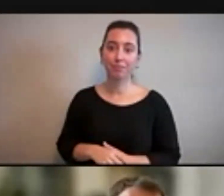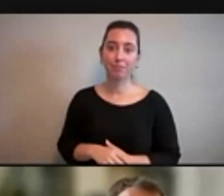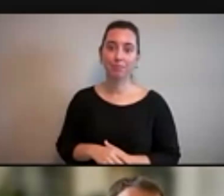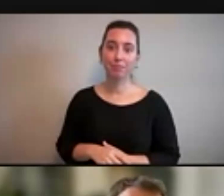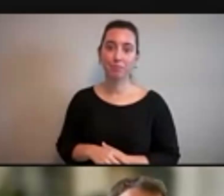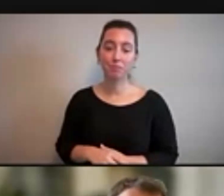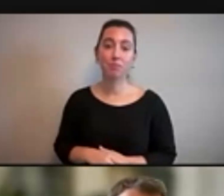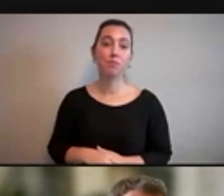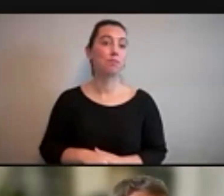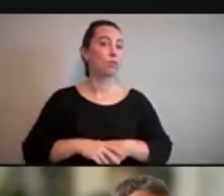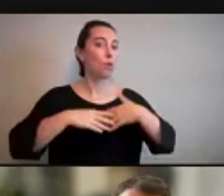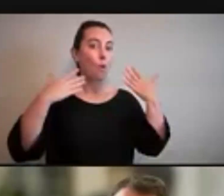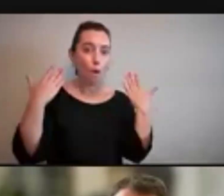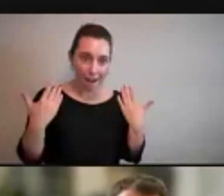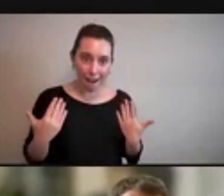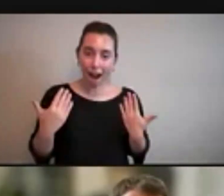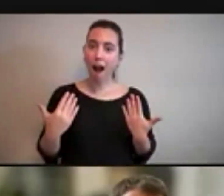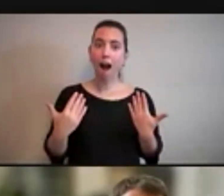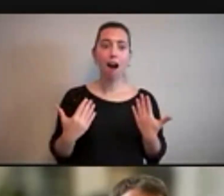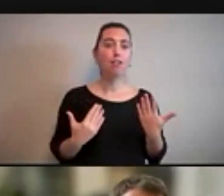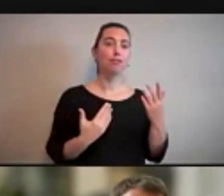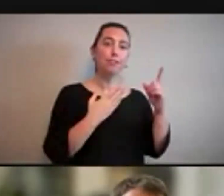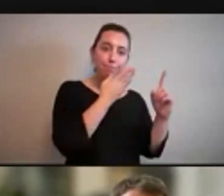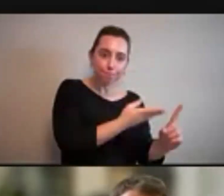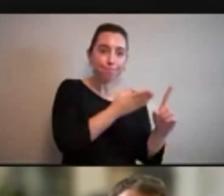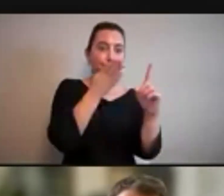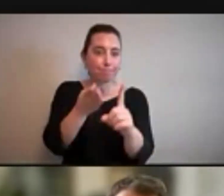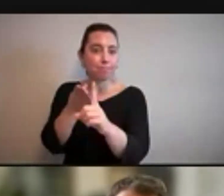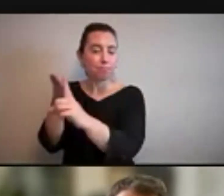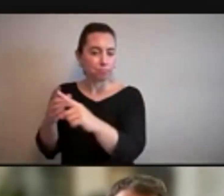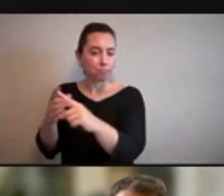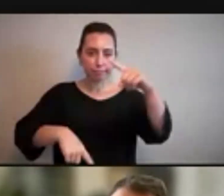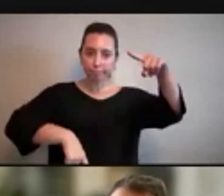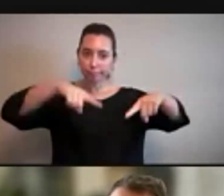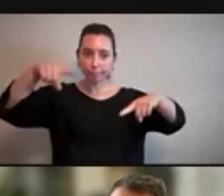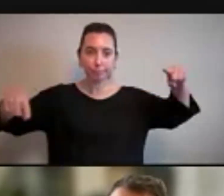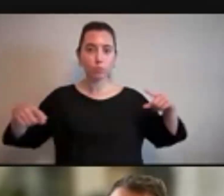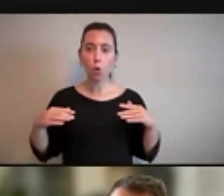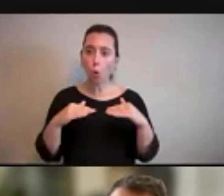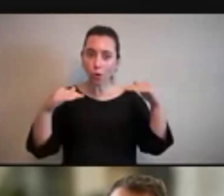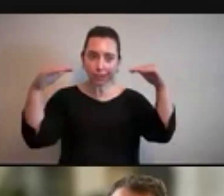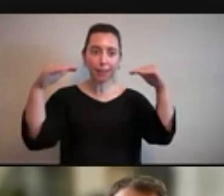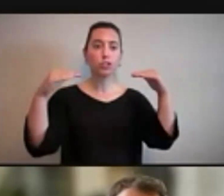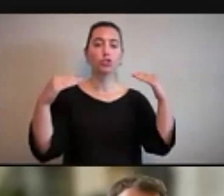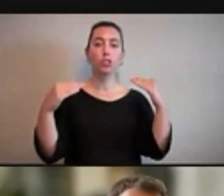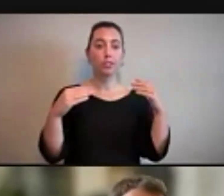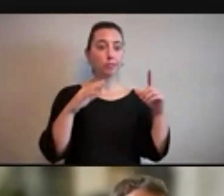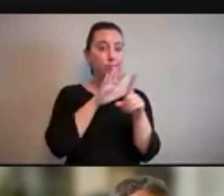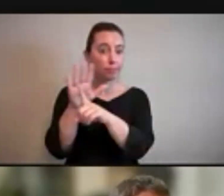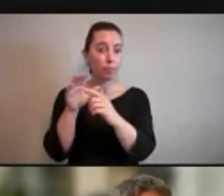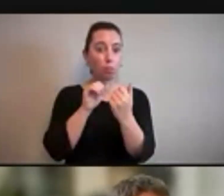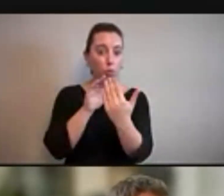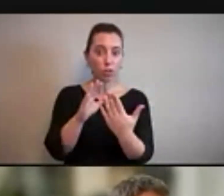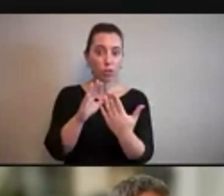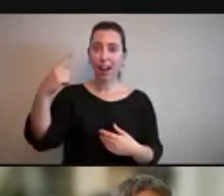So we have now heard from different types of organizations and also different approaches. So I think Bart is presenting kind